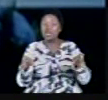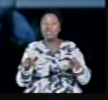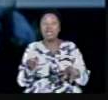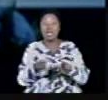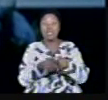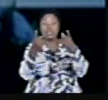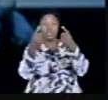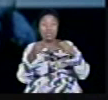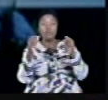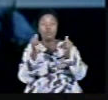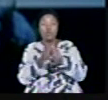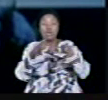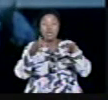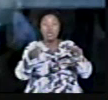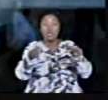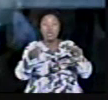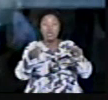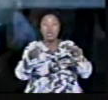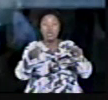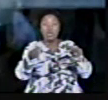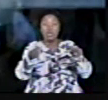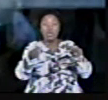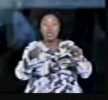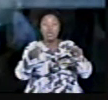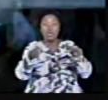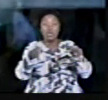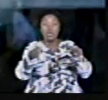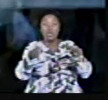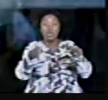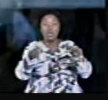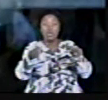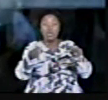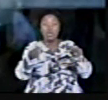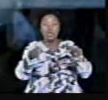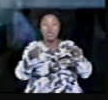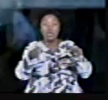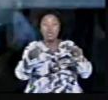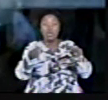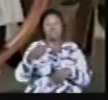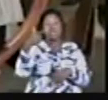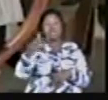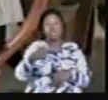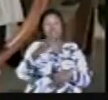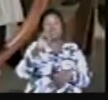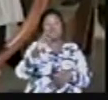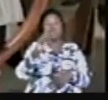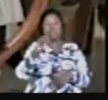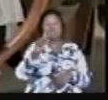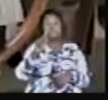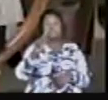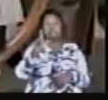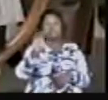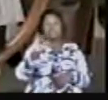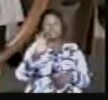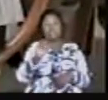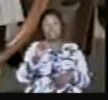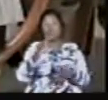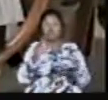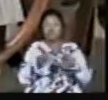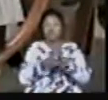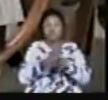Peter, because that on the Gentiles also was poured